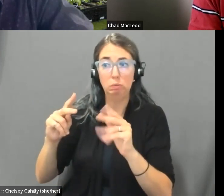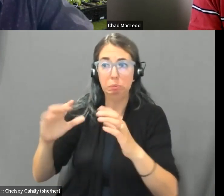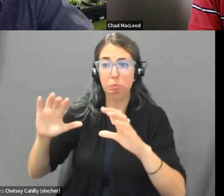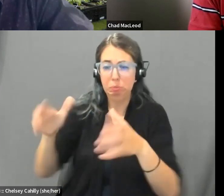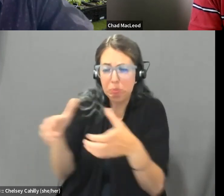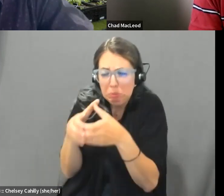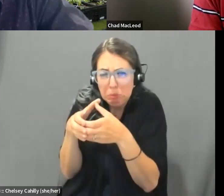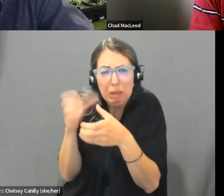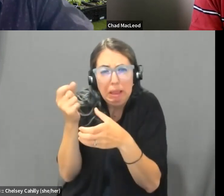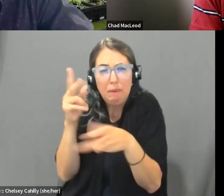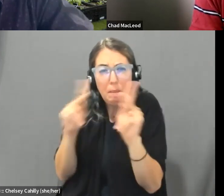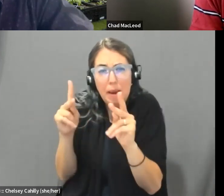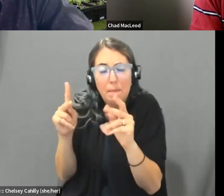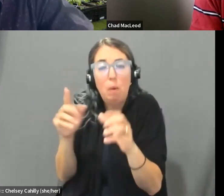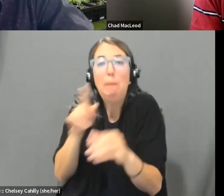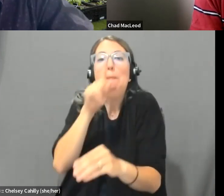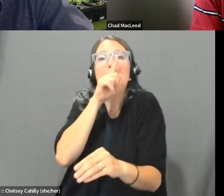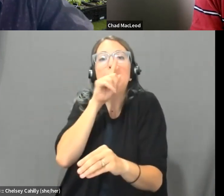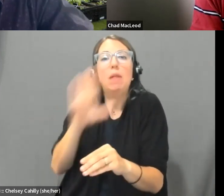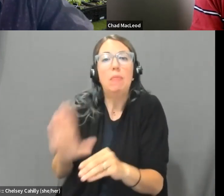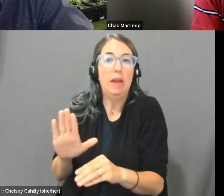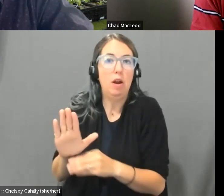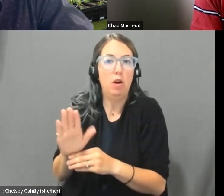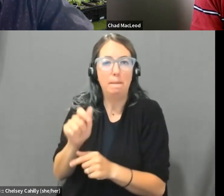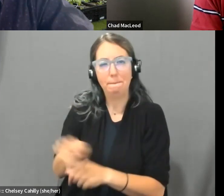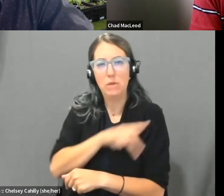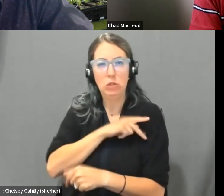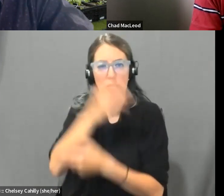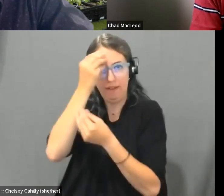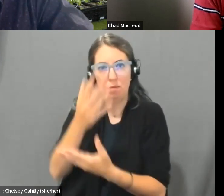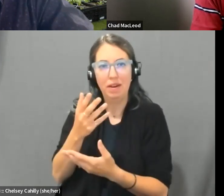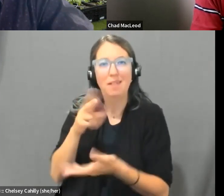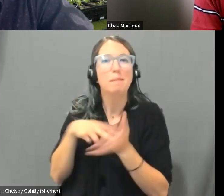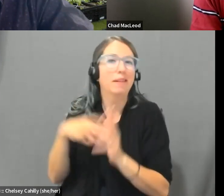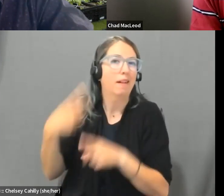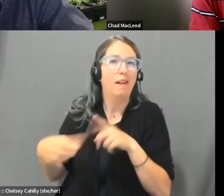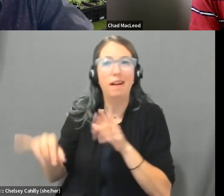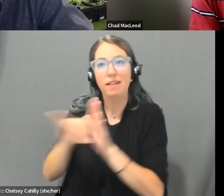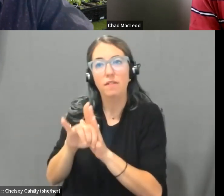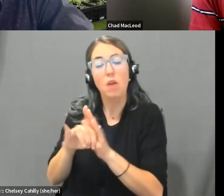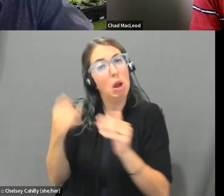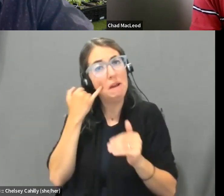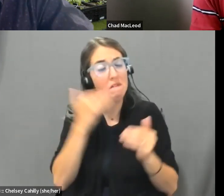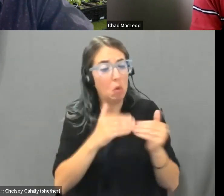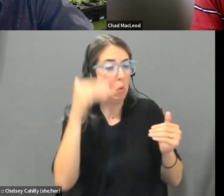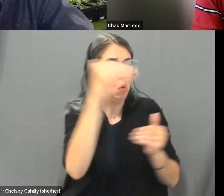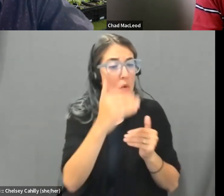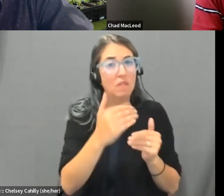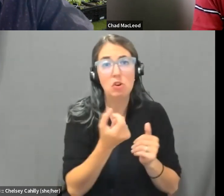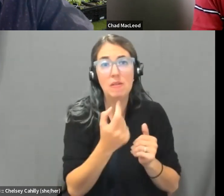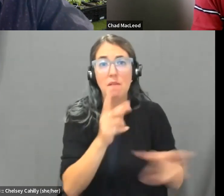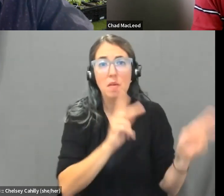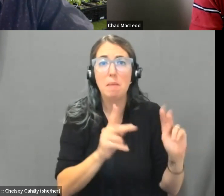down to that detail. So it does prevent you from at any moment, knowing the 2 people that live in a rural community, like